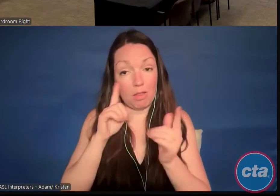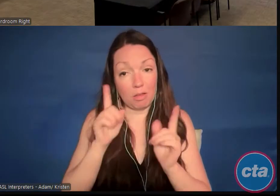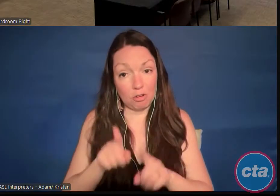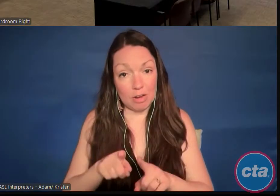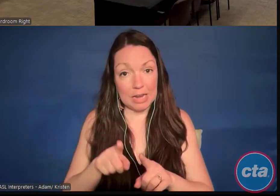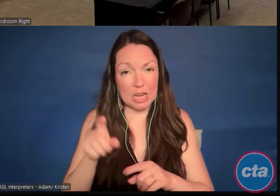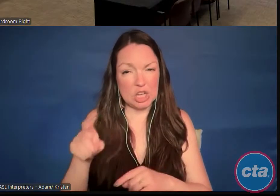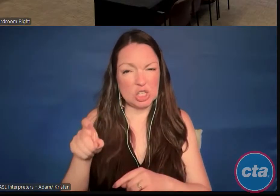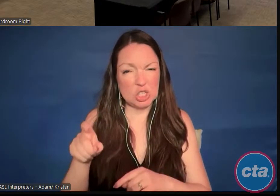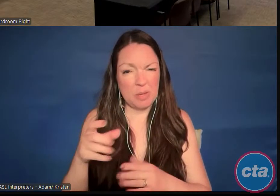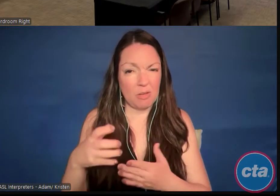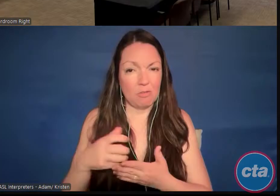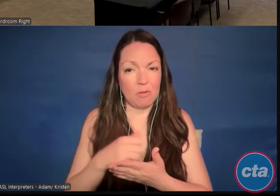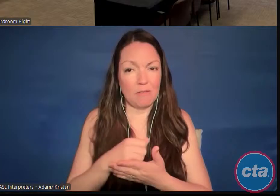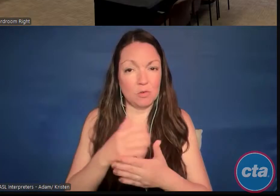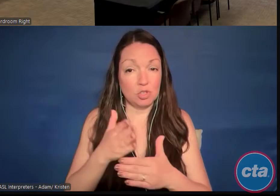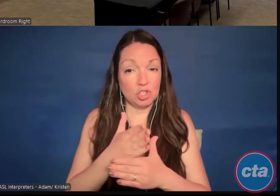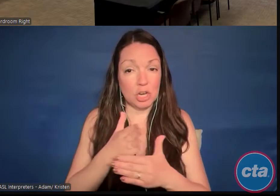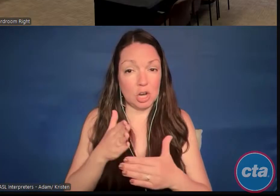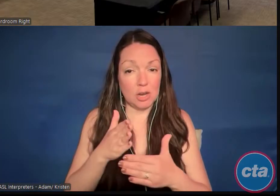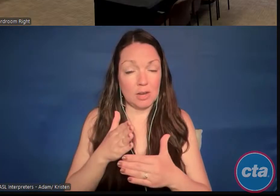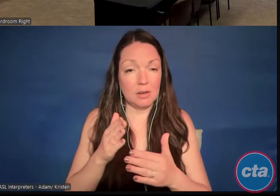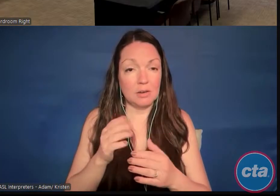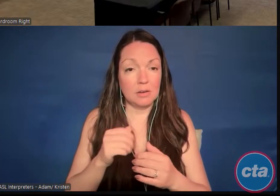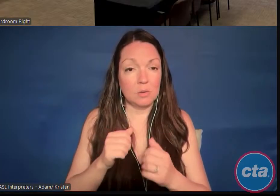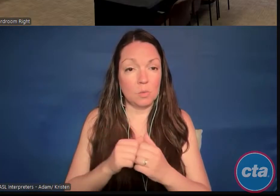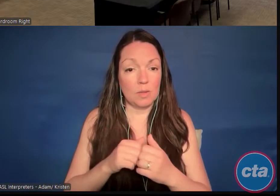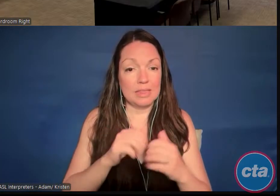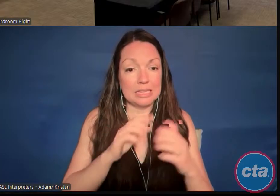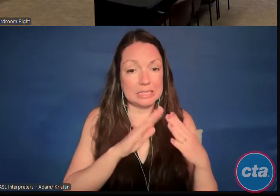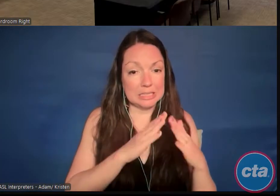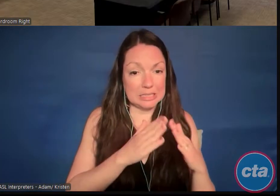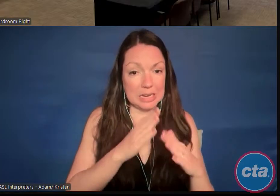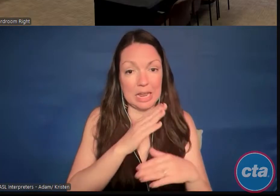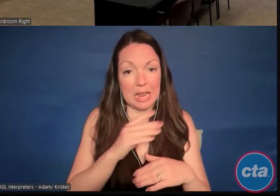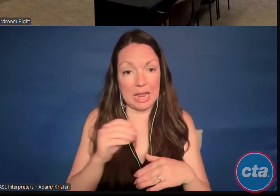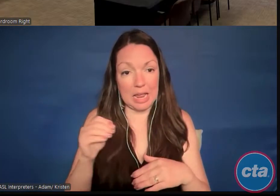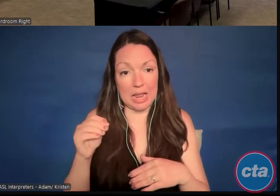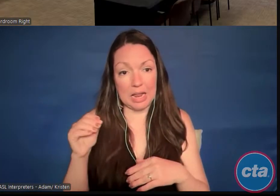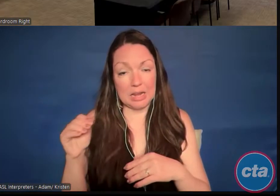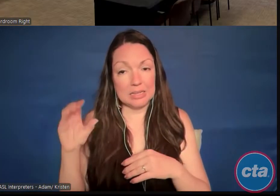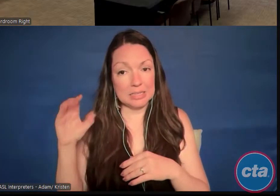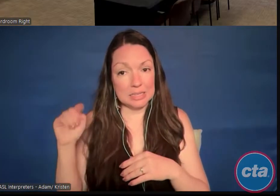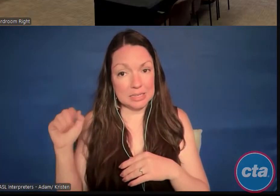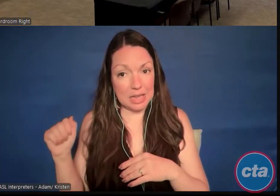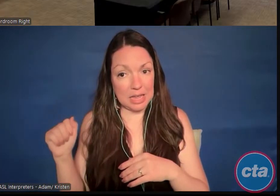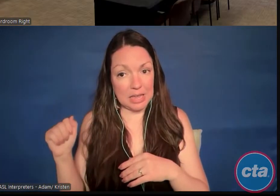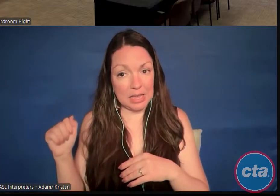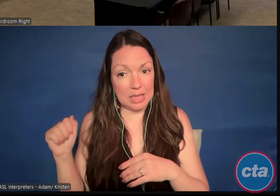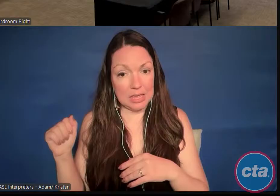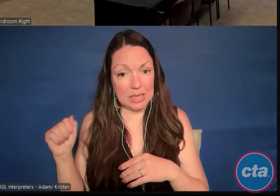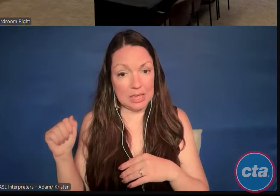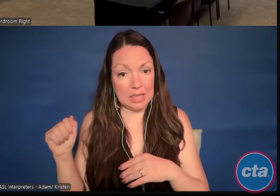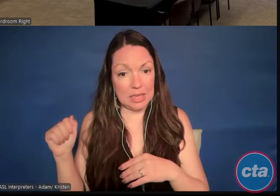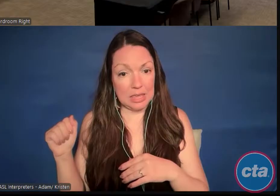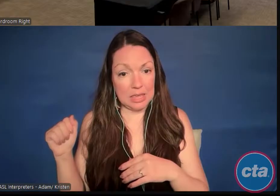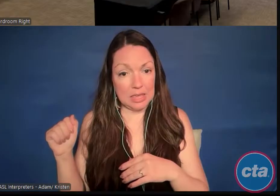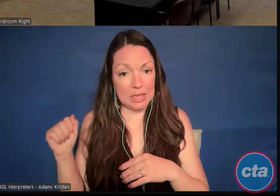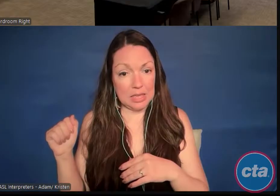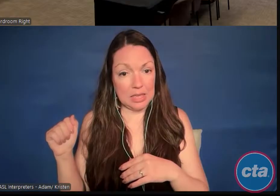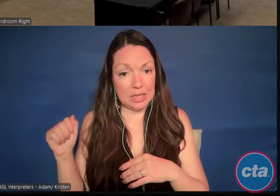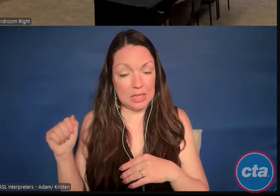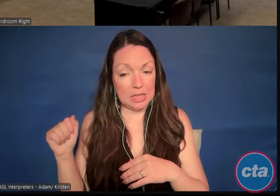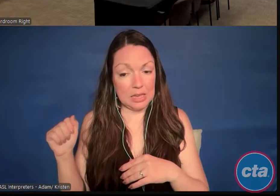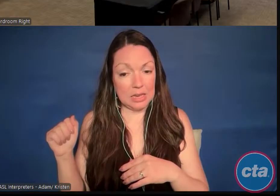it should be a revenue sharing between the city and the CTA. Since I